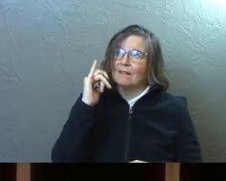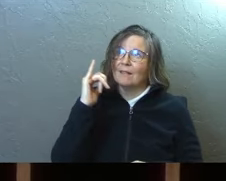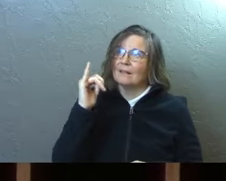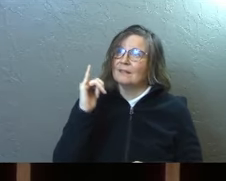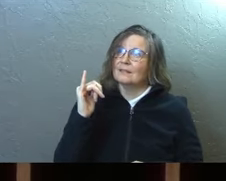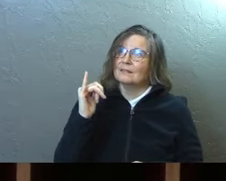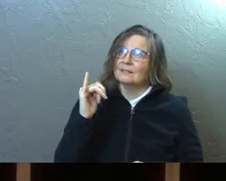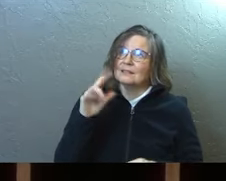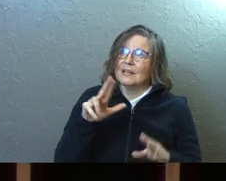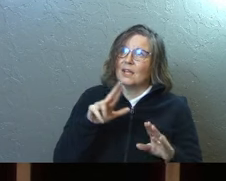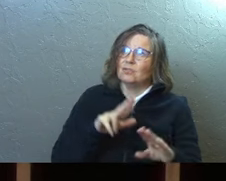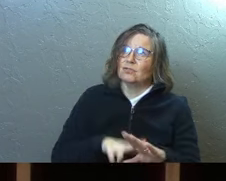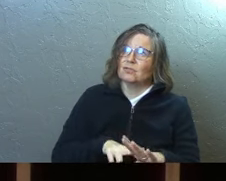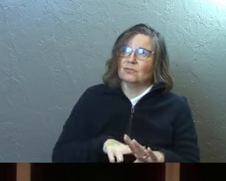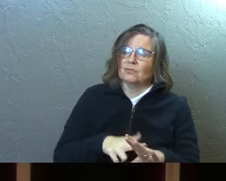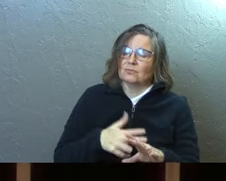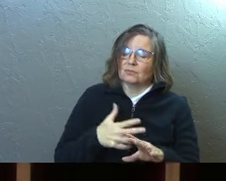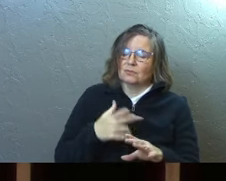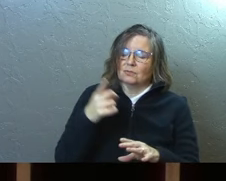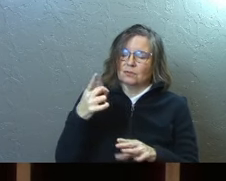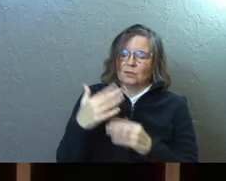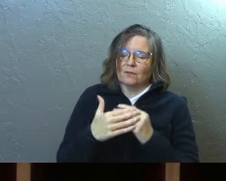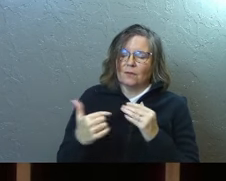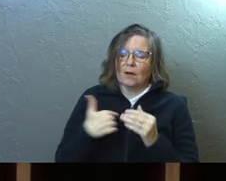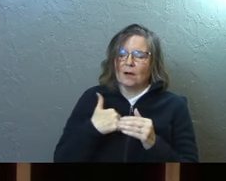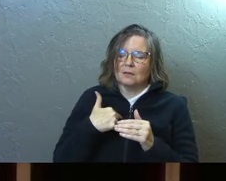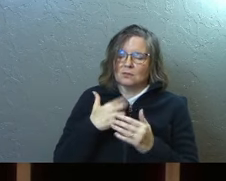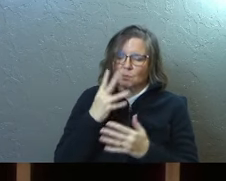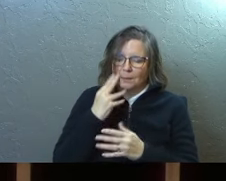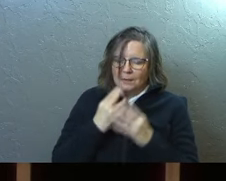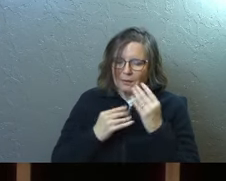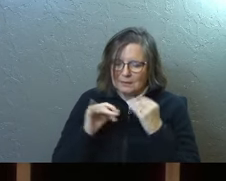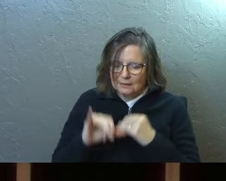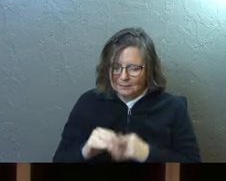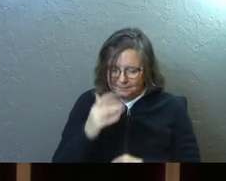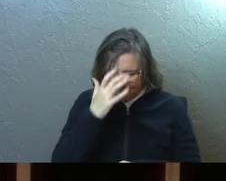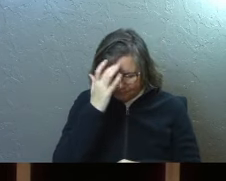part of the divine nature. You've called us to walk in it.